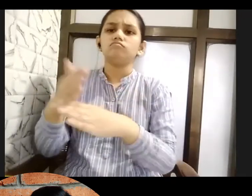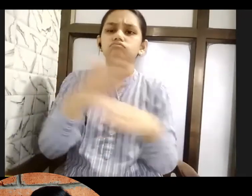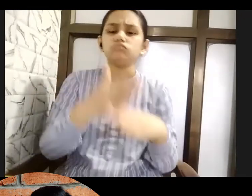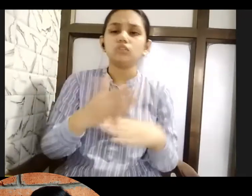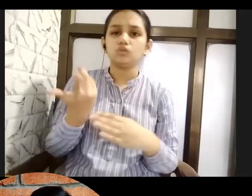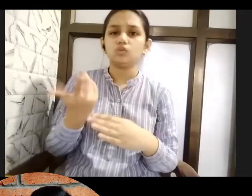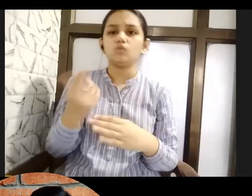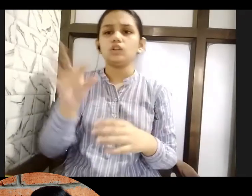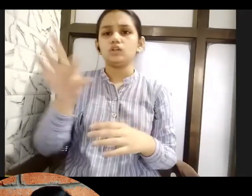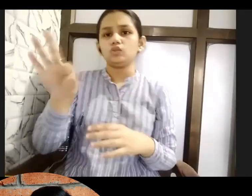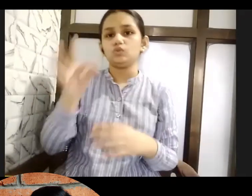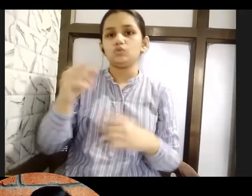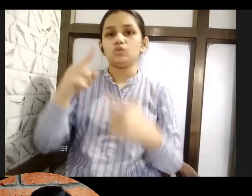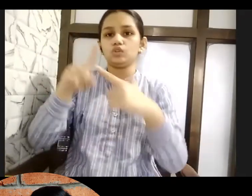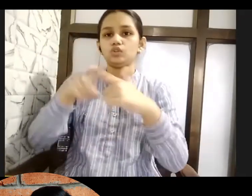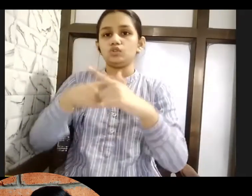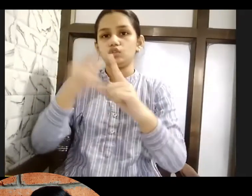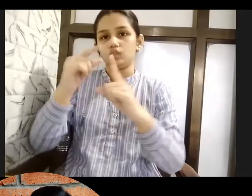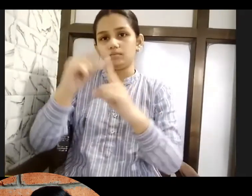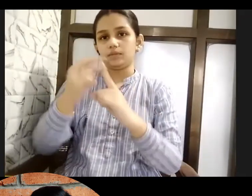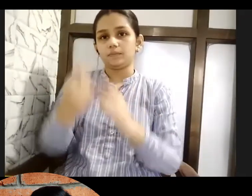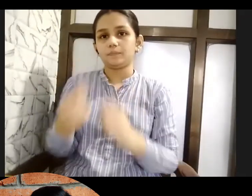choose JPEG.